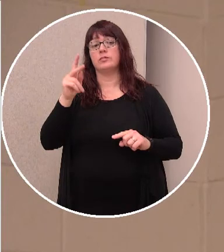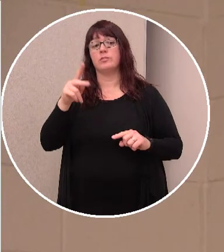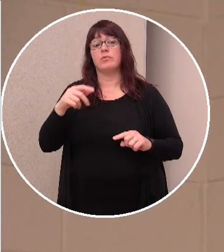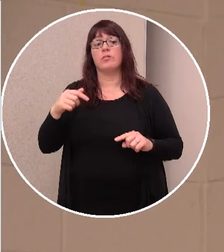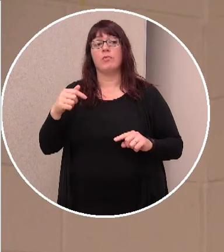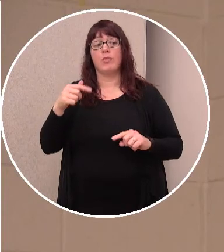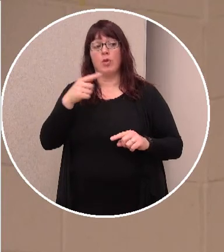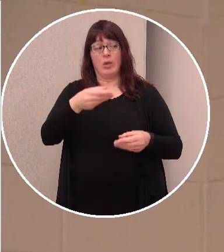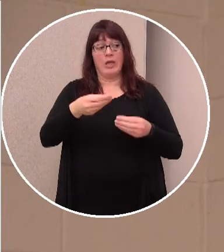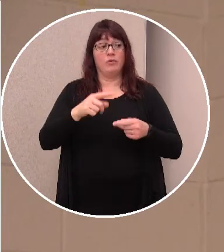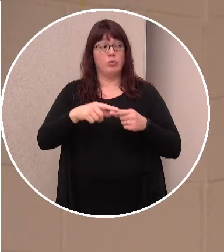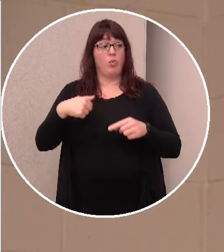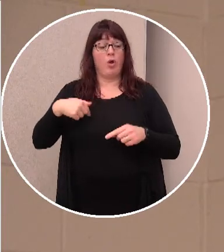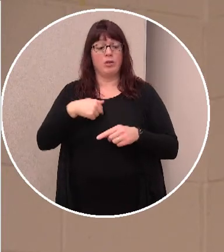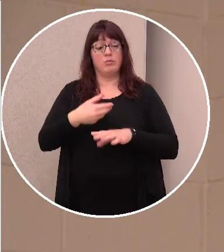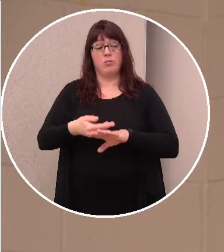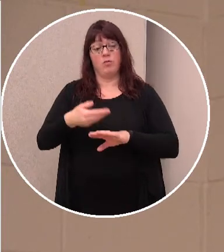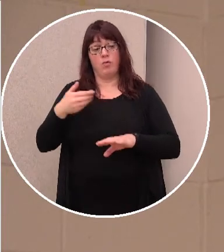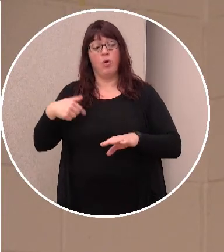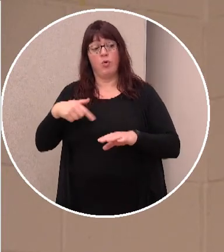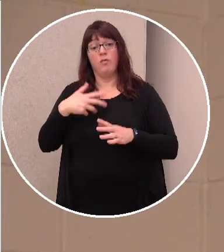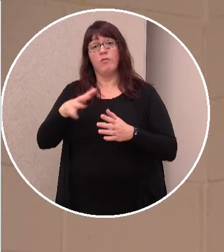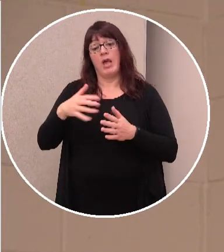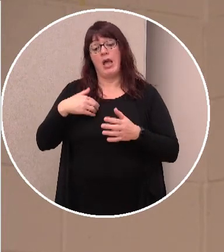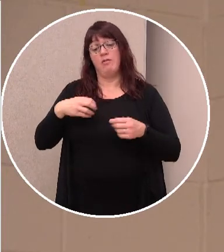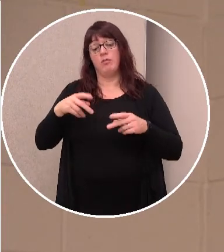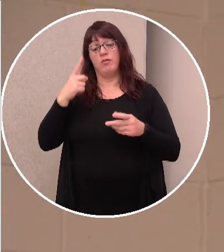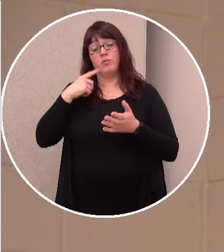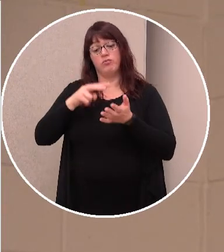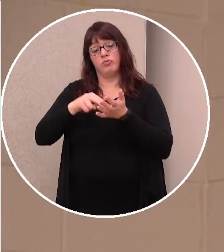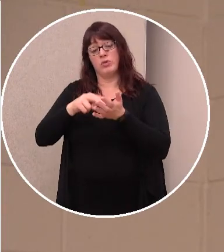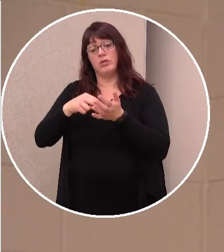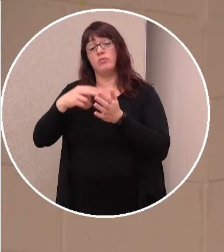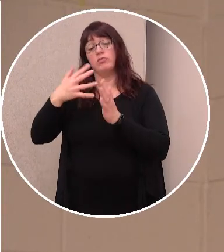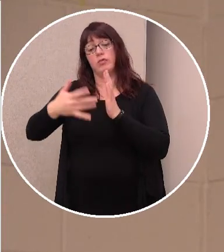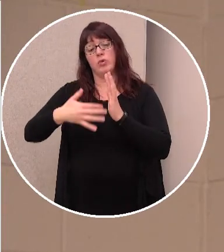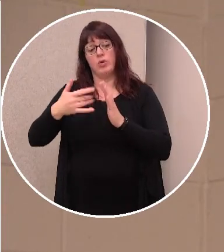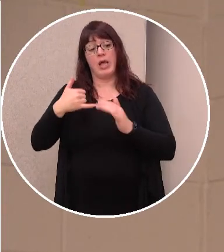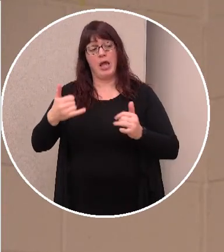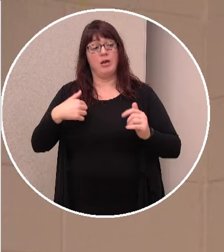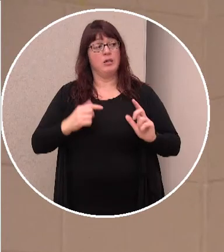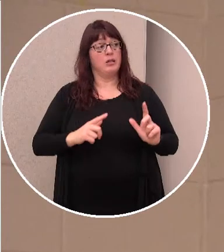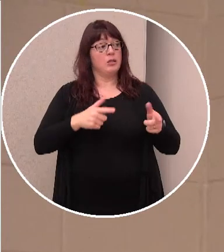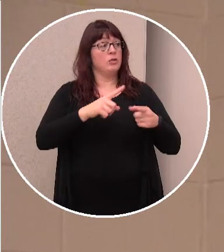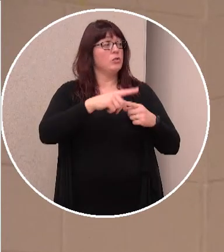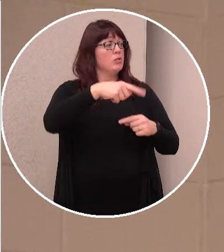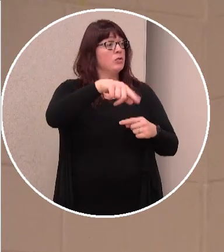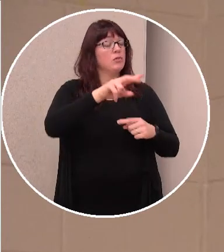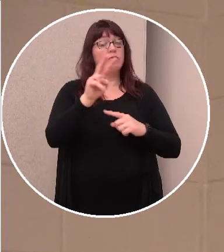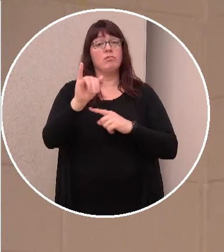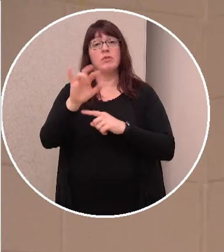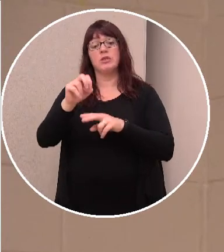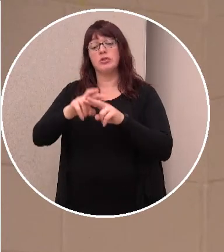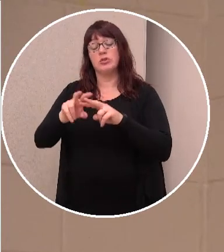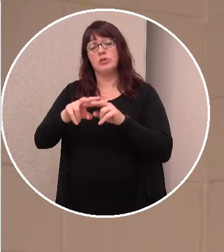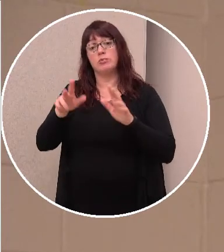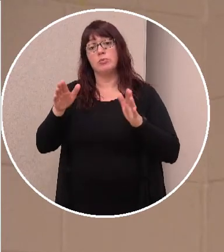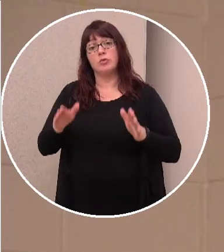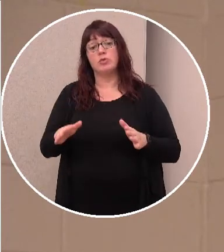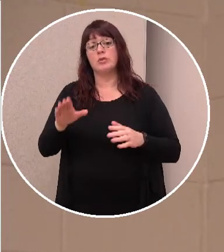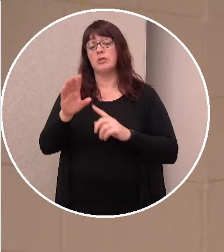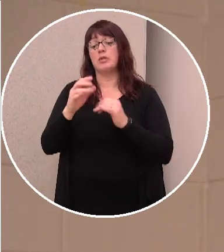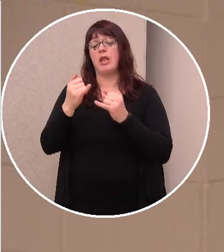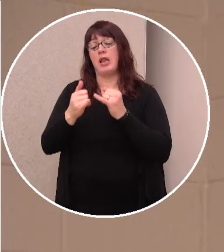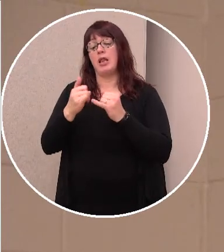supplied to us prior to, and we've had the opportunity to go down through it. So I'm going to turn the floor to our Vice Chair, Trustee